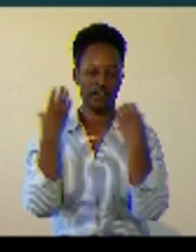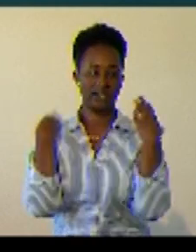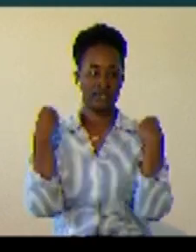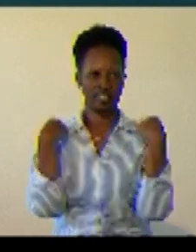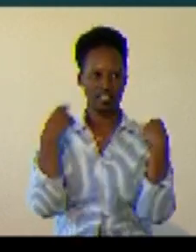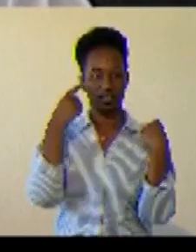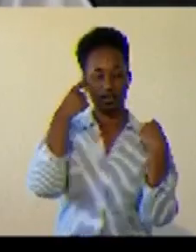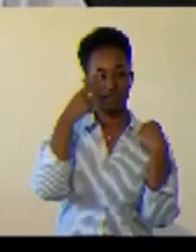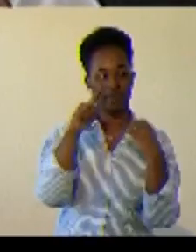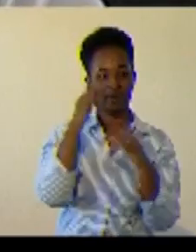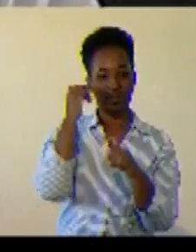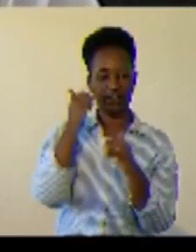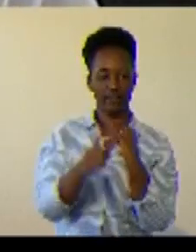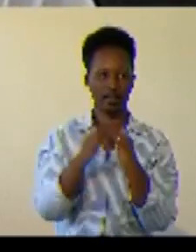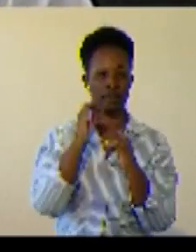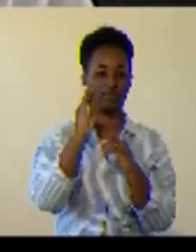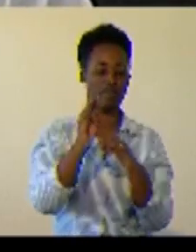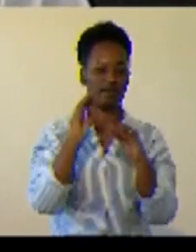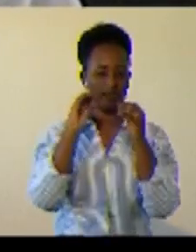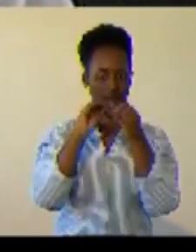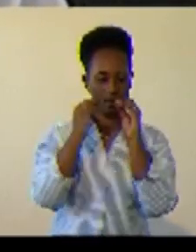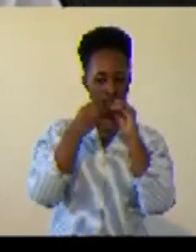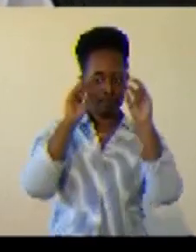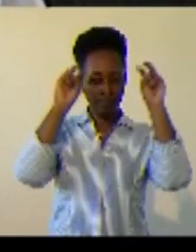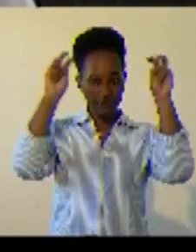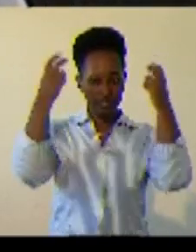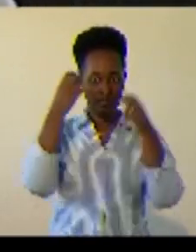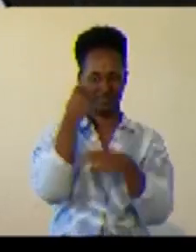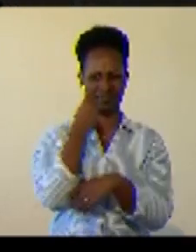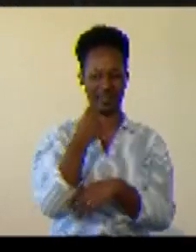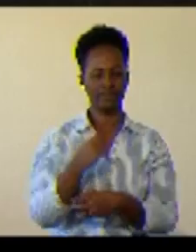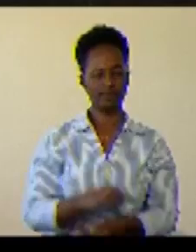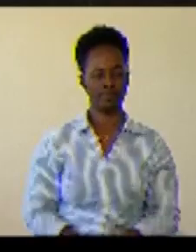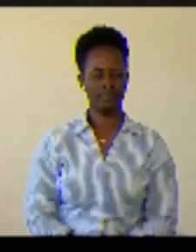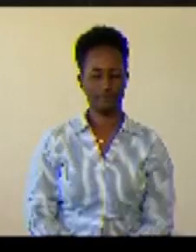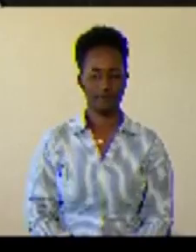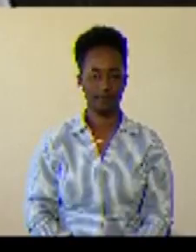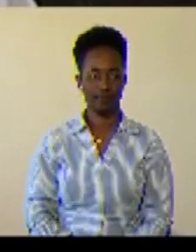the end of unit number 5.